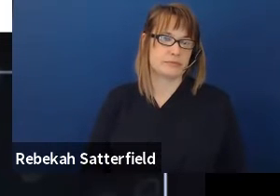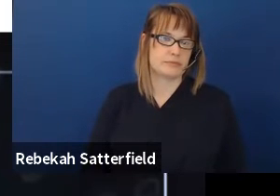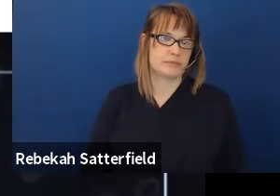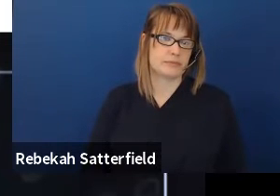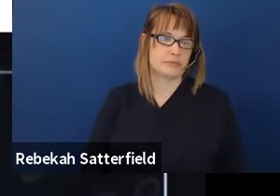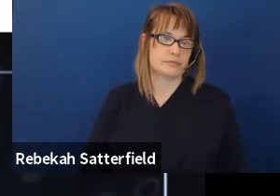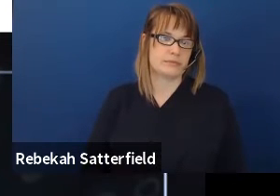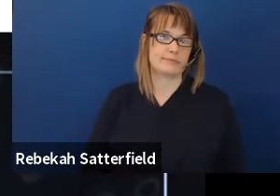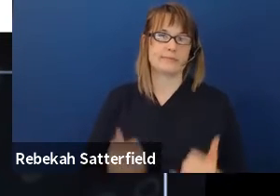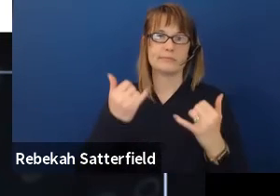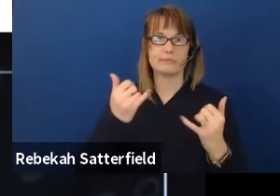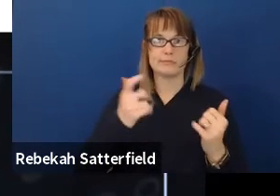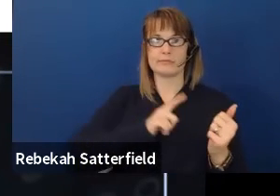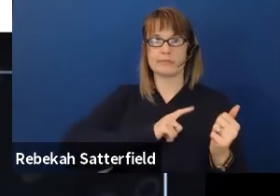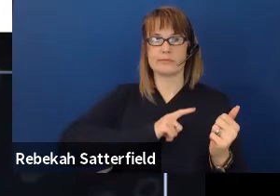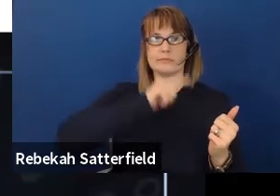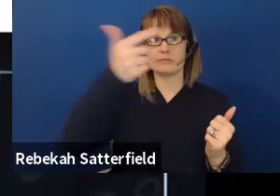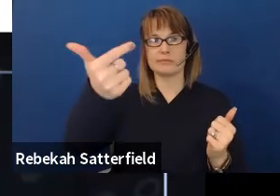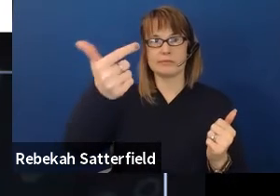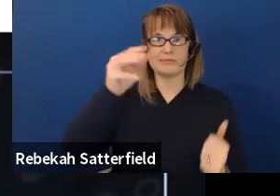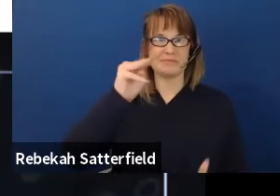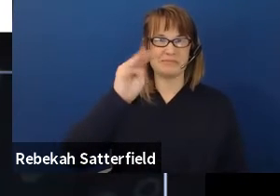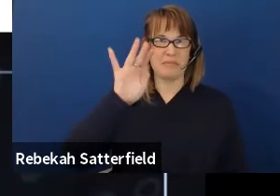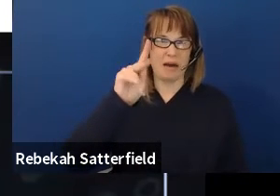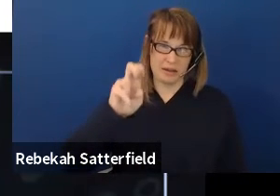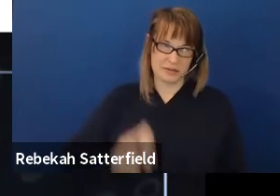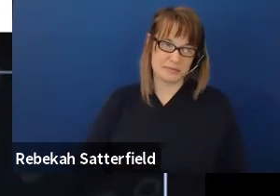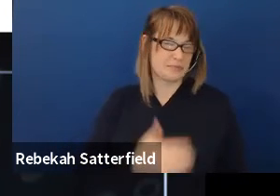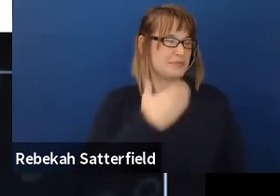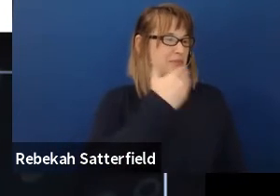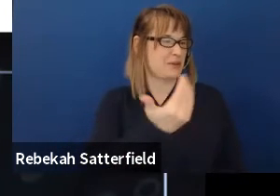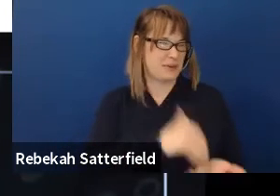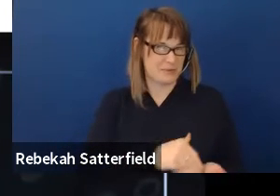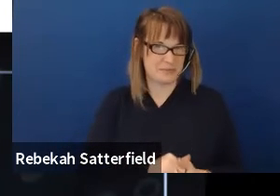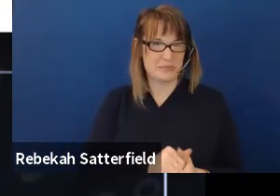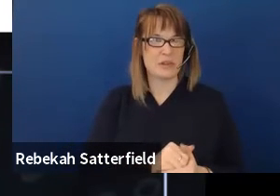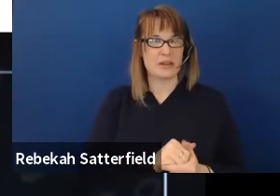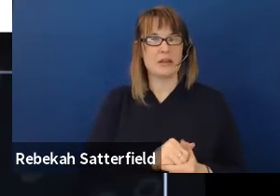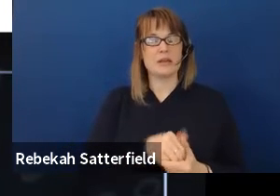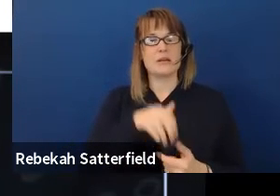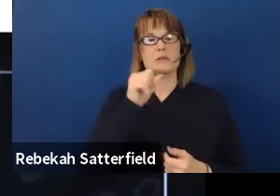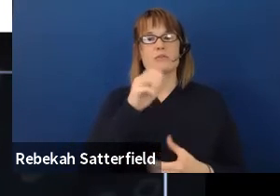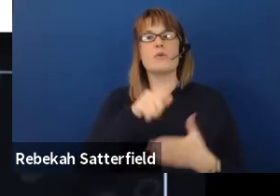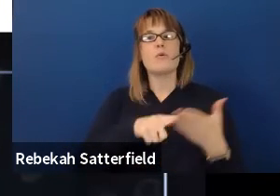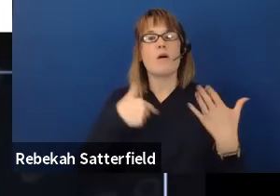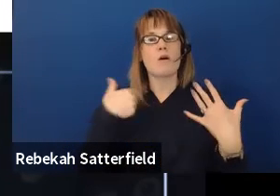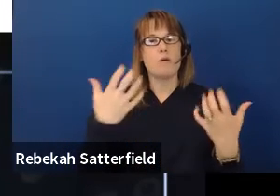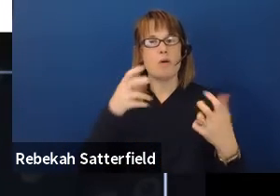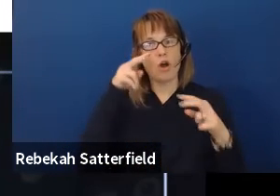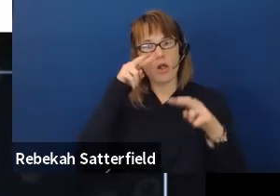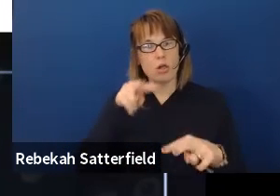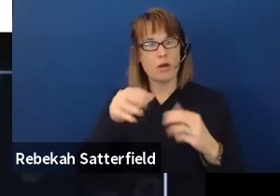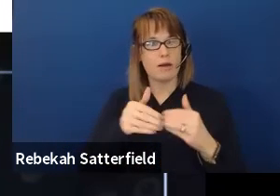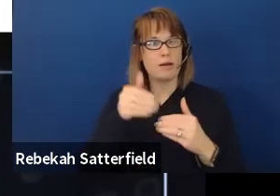And with that, I will pass it back over to Michael. Thank you again. So what I want to take a look at